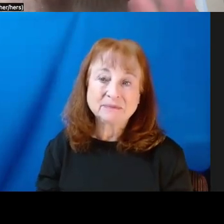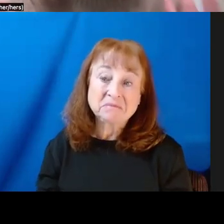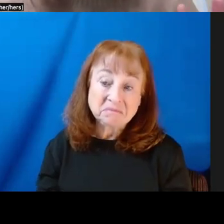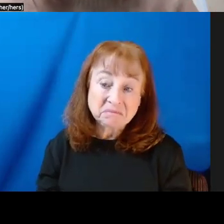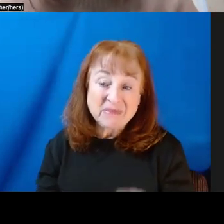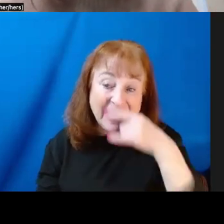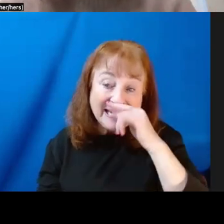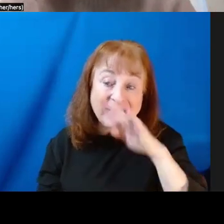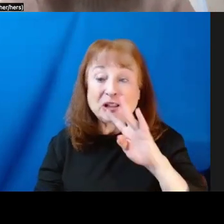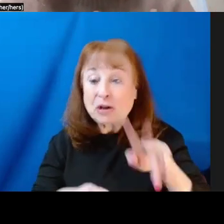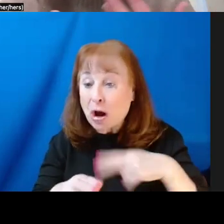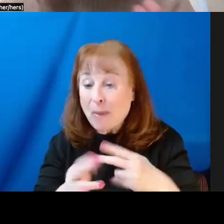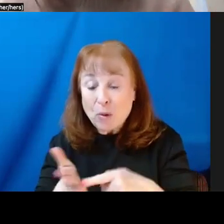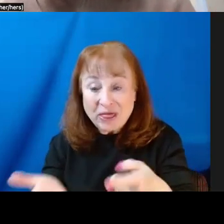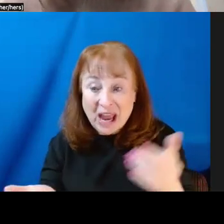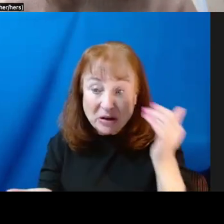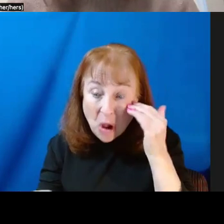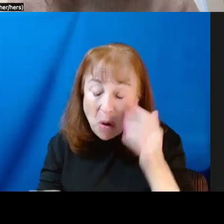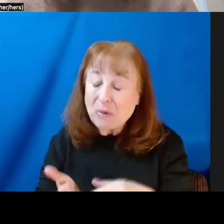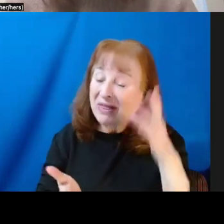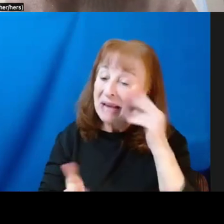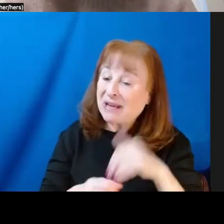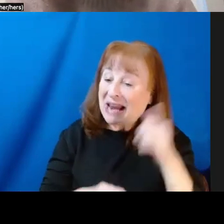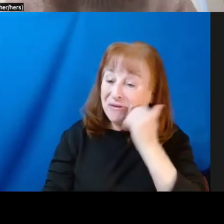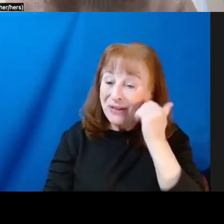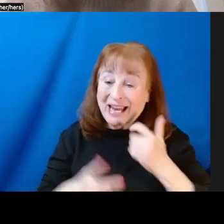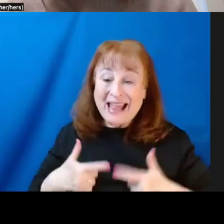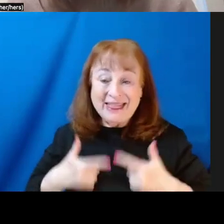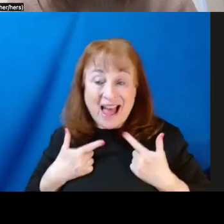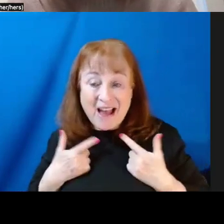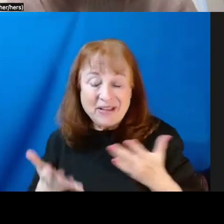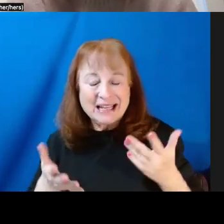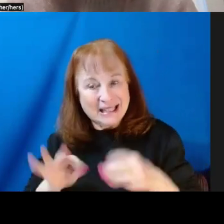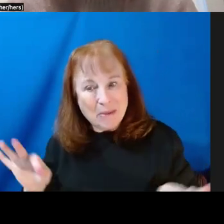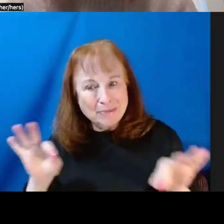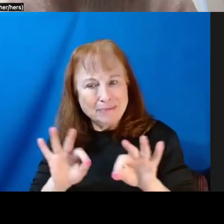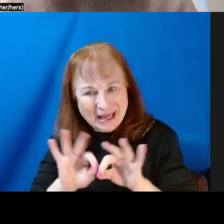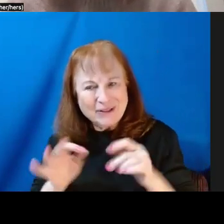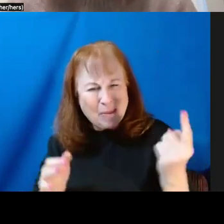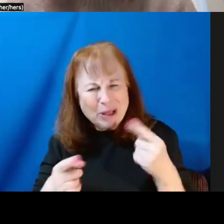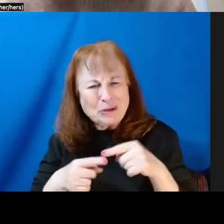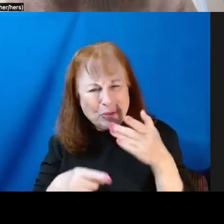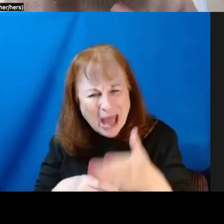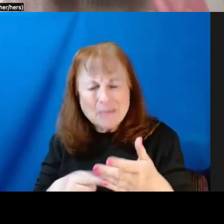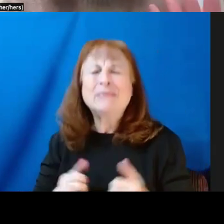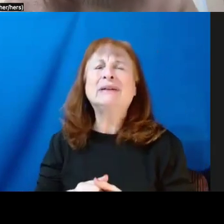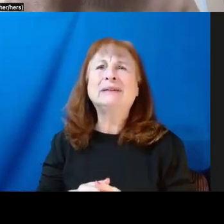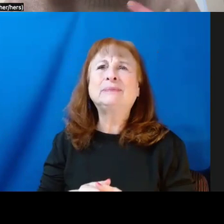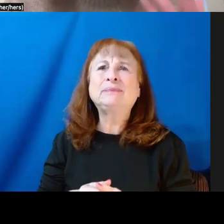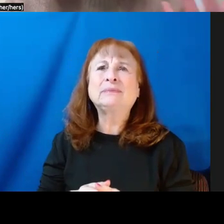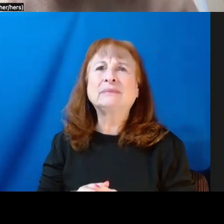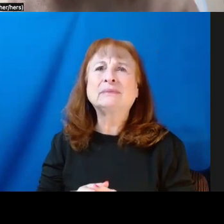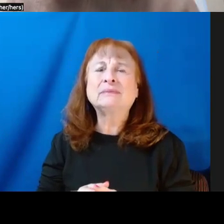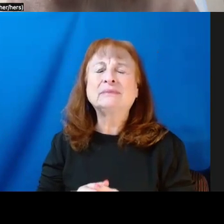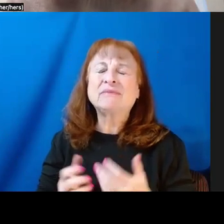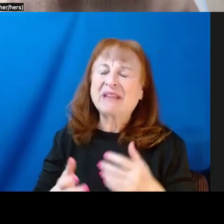Kids talk about what they know, what they experience in their daily lives, the things that are meaningful and important to them as they play and eat